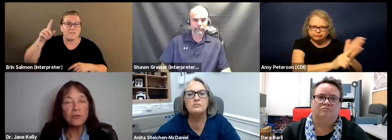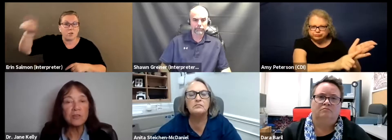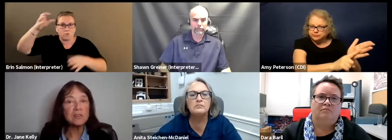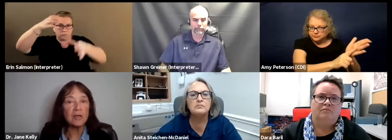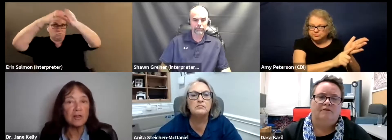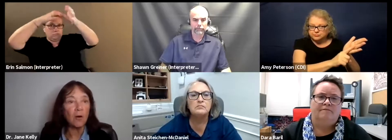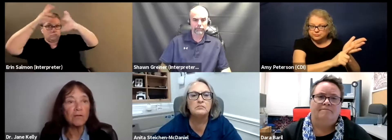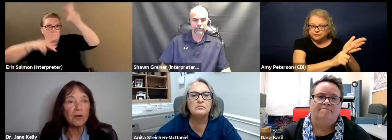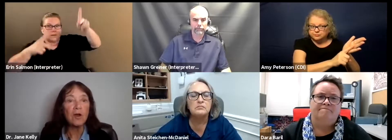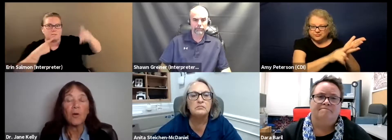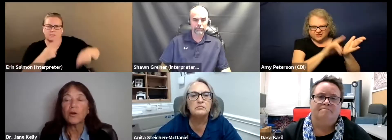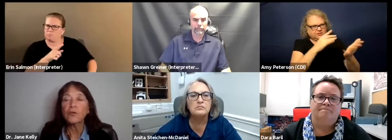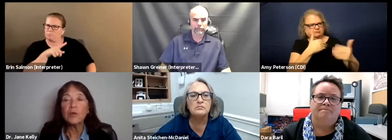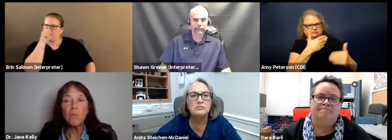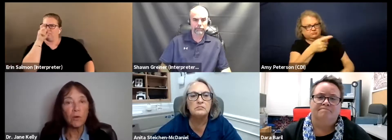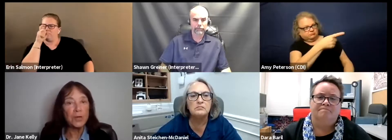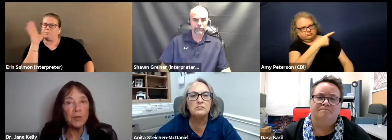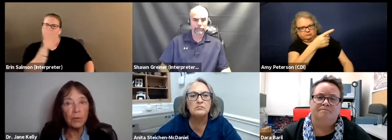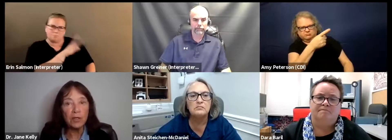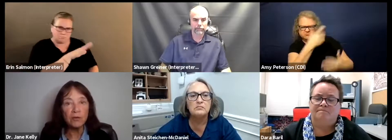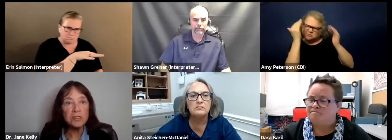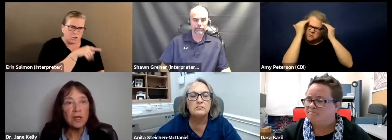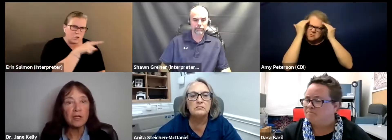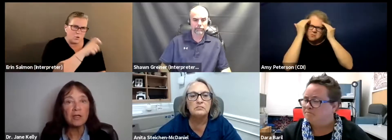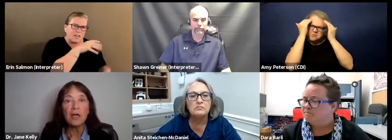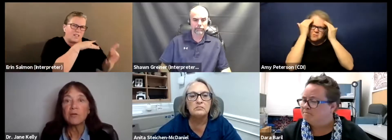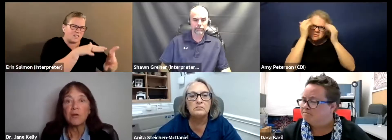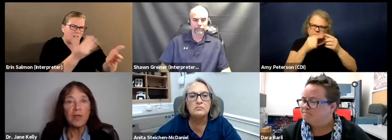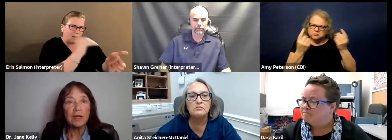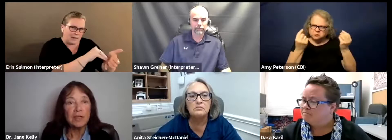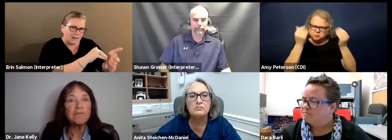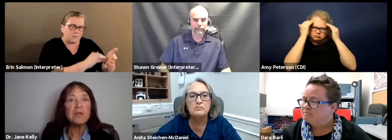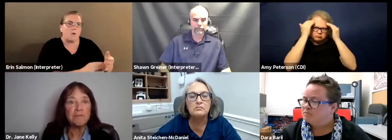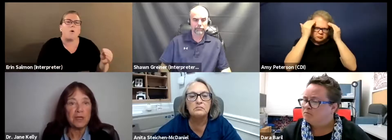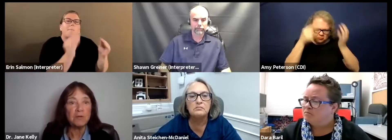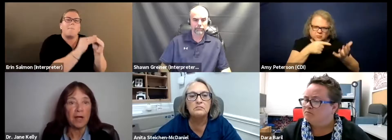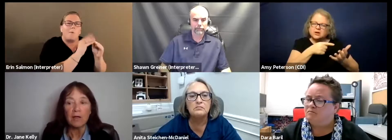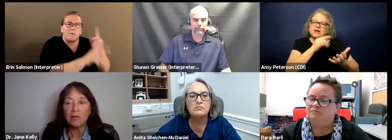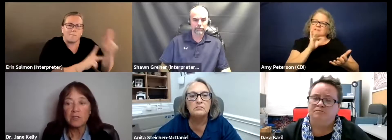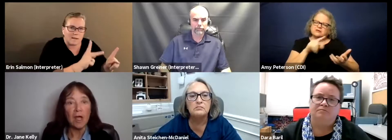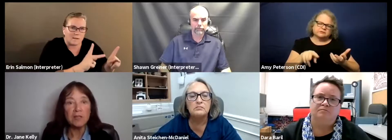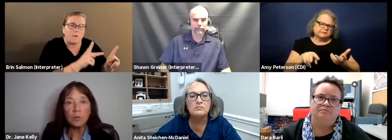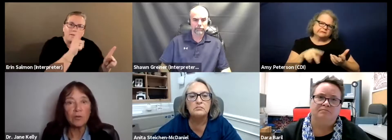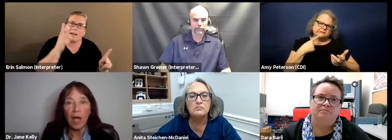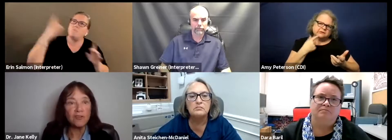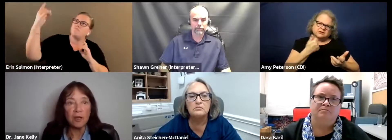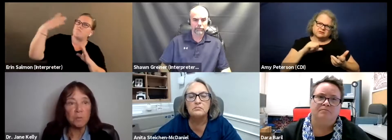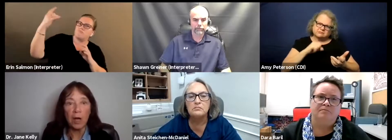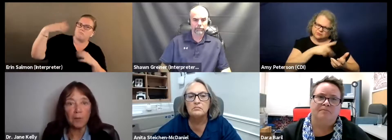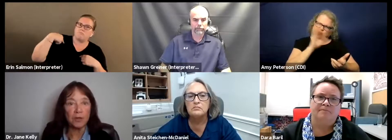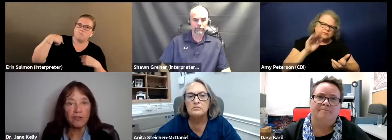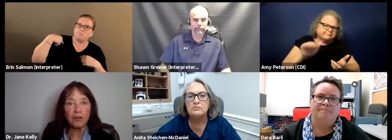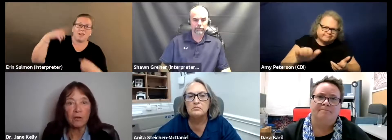need to do this study over, or you need more people in your study. You know, they give me feedback. Science will not